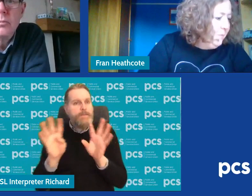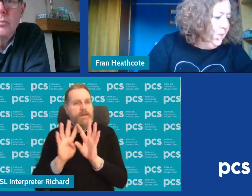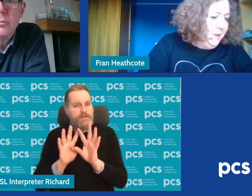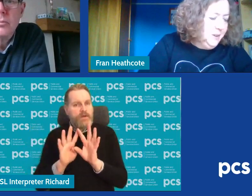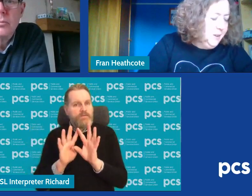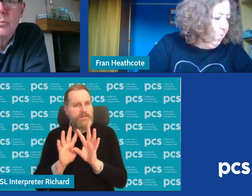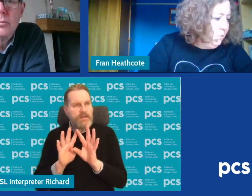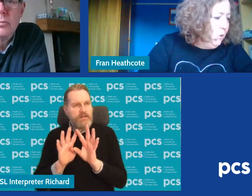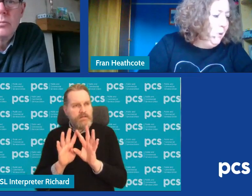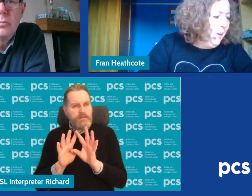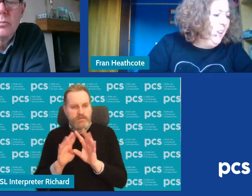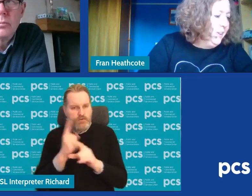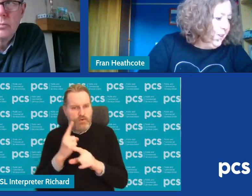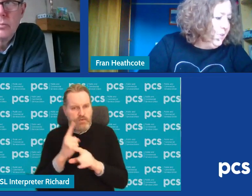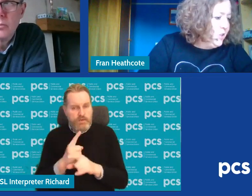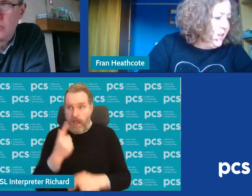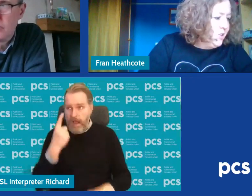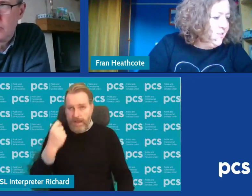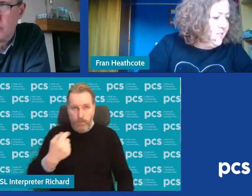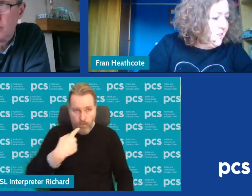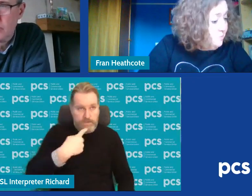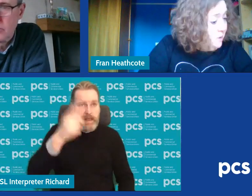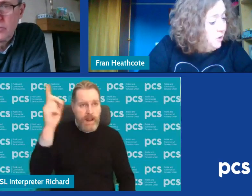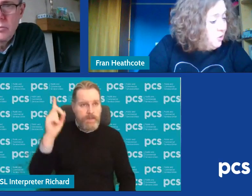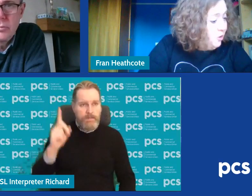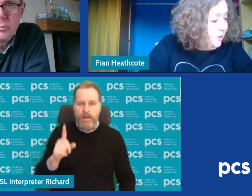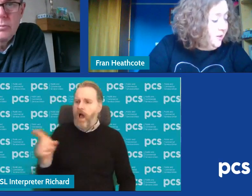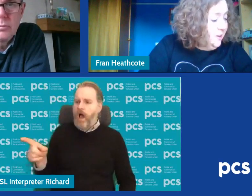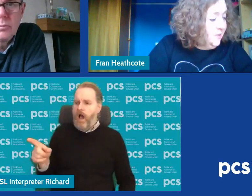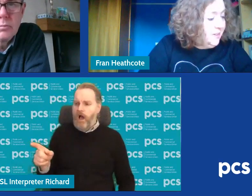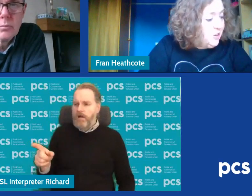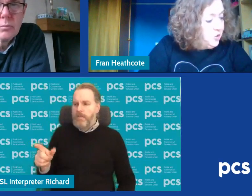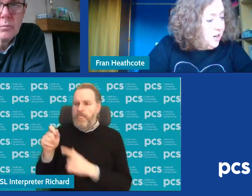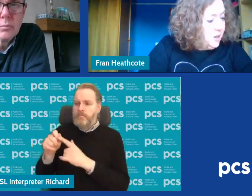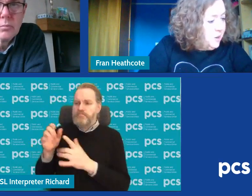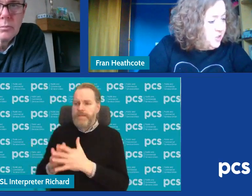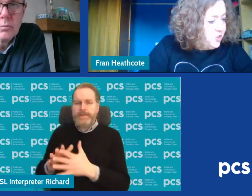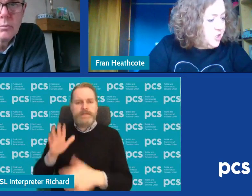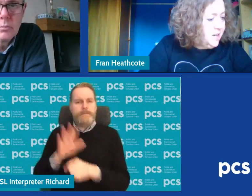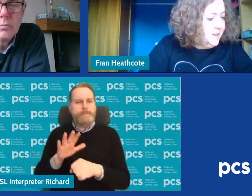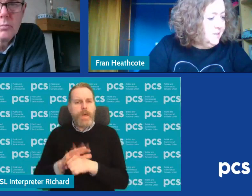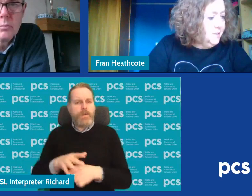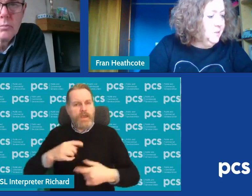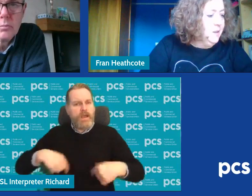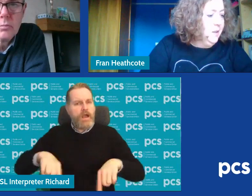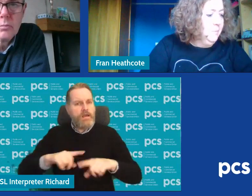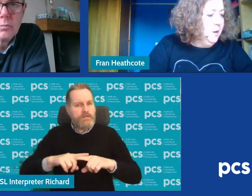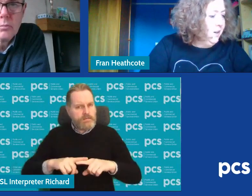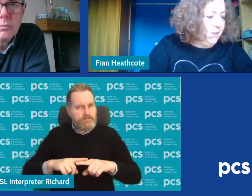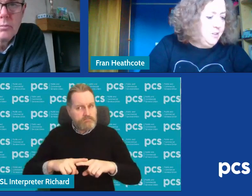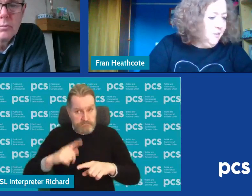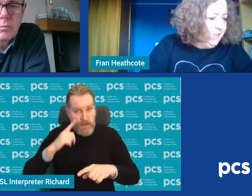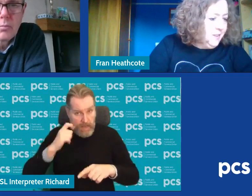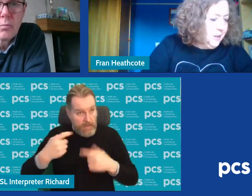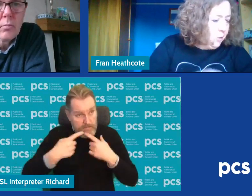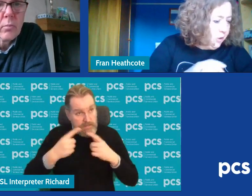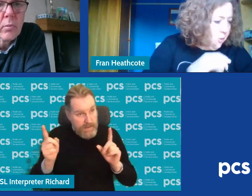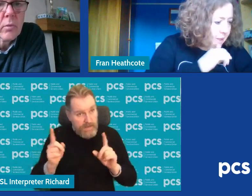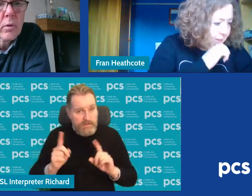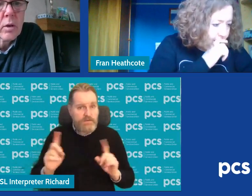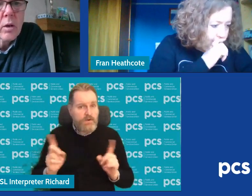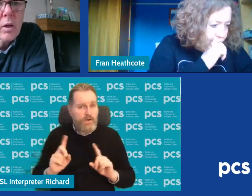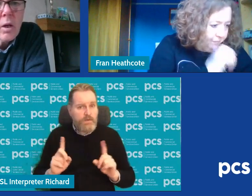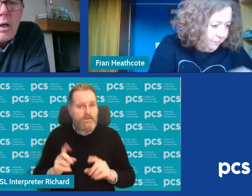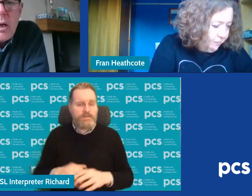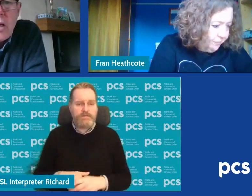blocking our negotiations? That's from Mark Dollar, the National Highways Chair. So, Mark, I don't know if there's anything you want to